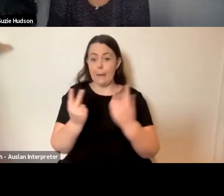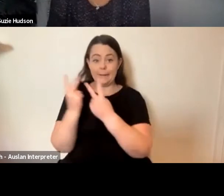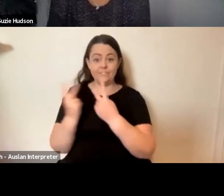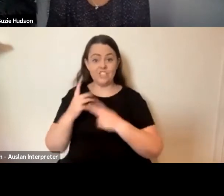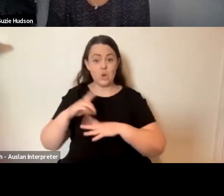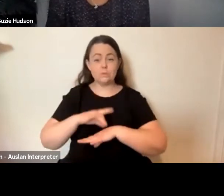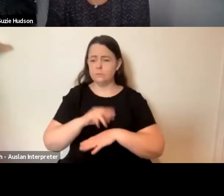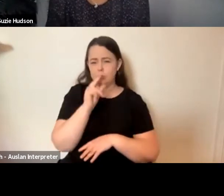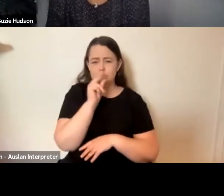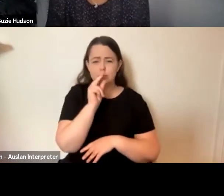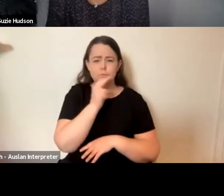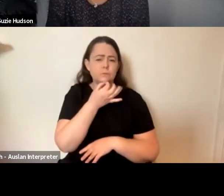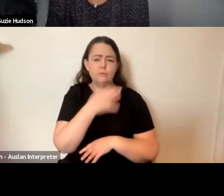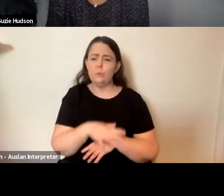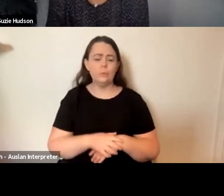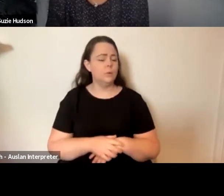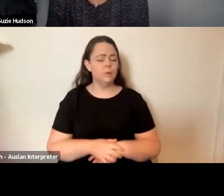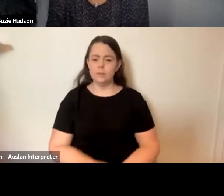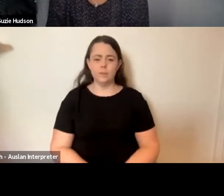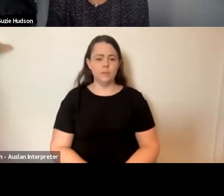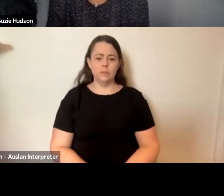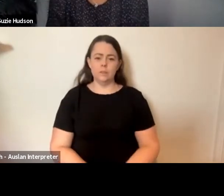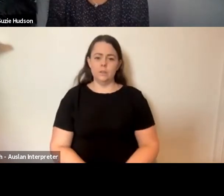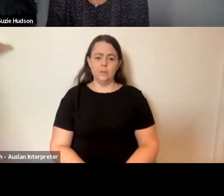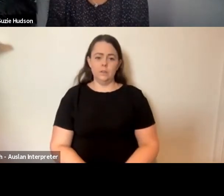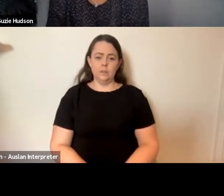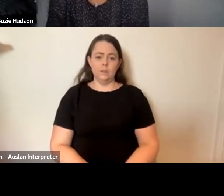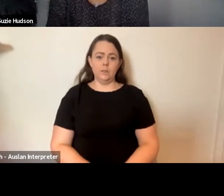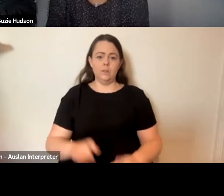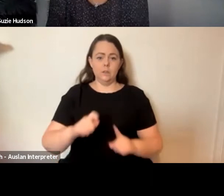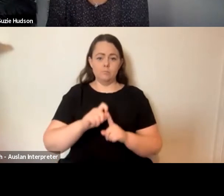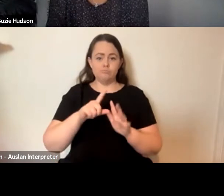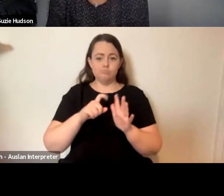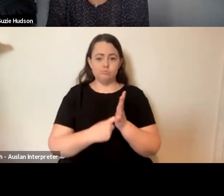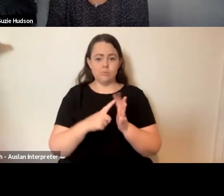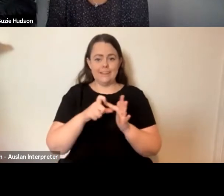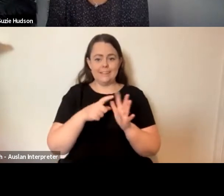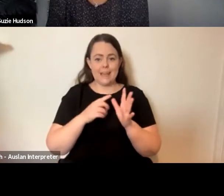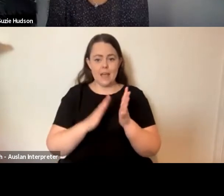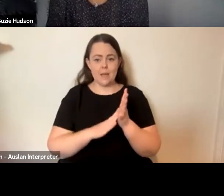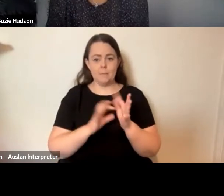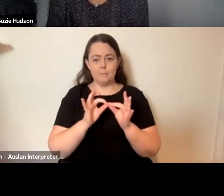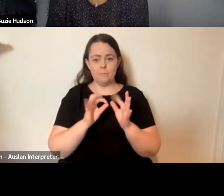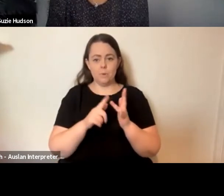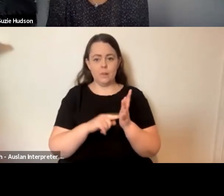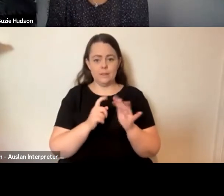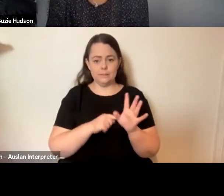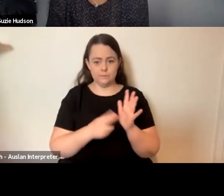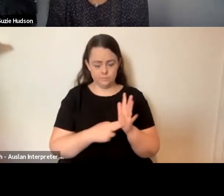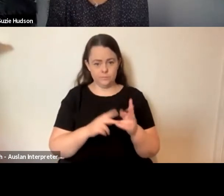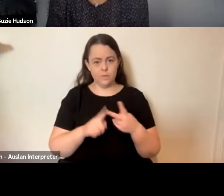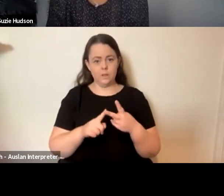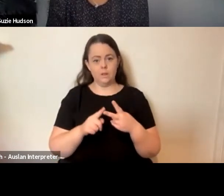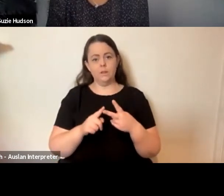A handful of cases, but certainly we're not seeing pregabalin within presentations to the same degree we're seeing diazepam, atazolam, and all